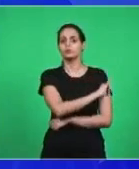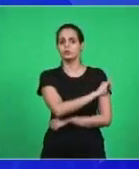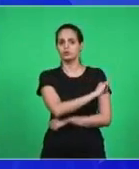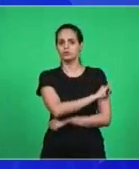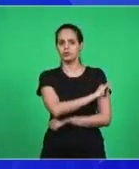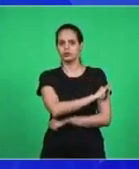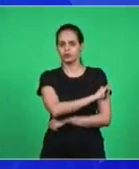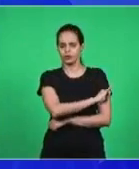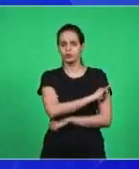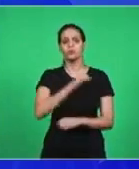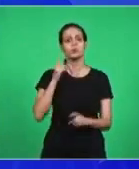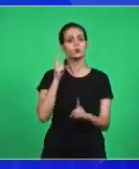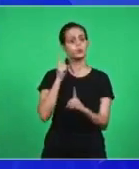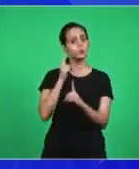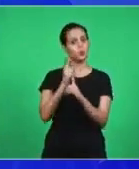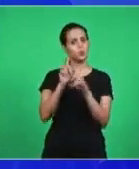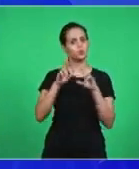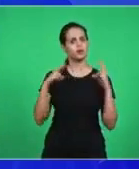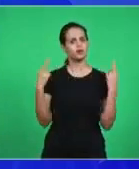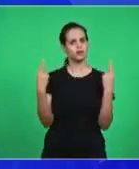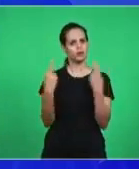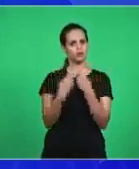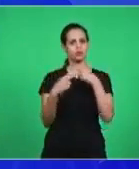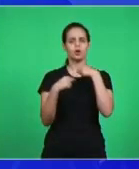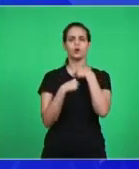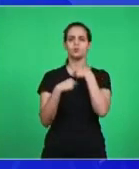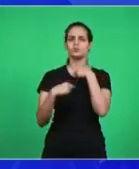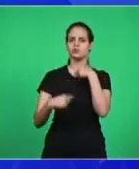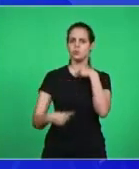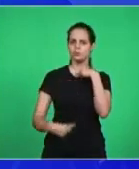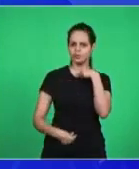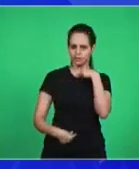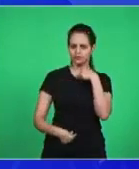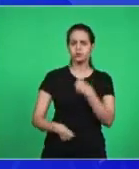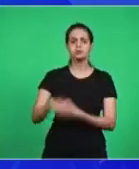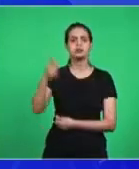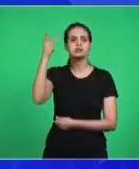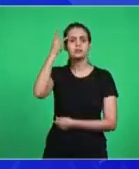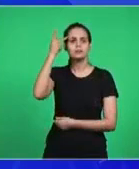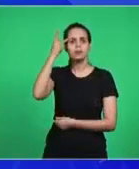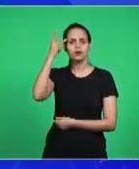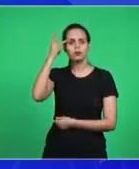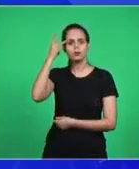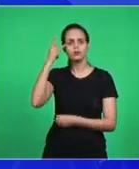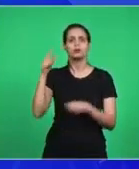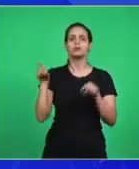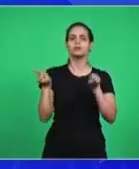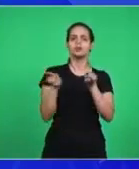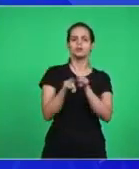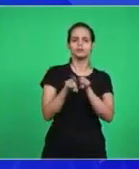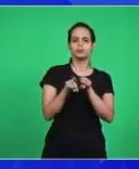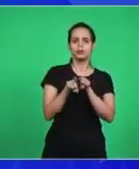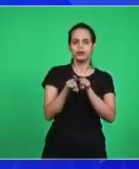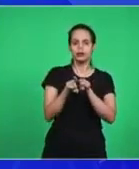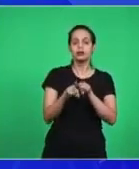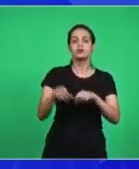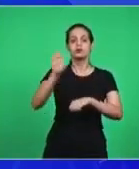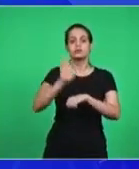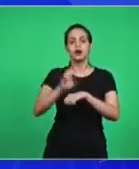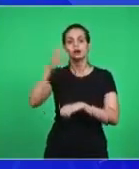Janeiro, Brazil. And also the brethren from Videira in São Paulo, There's a service that took place in